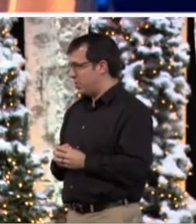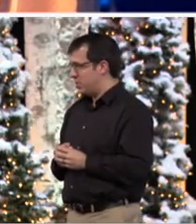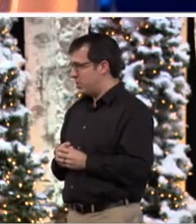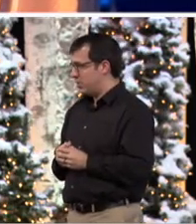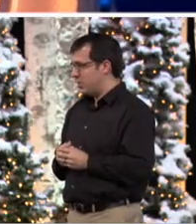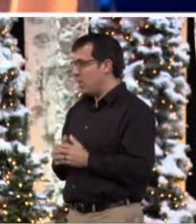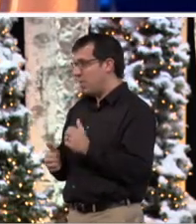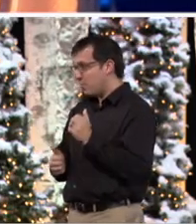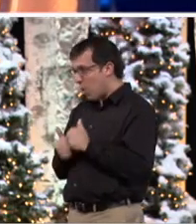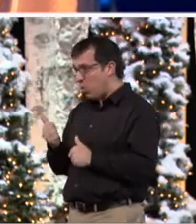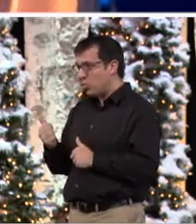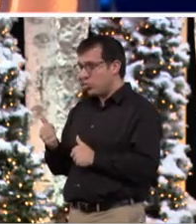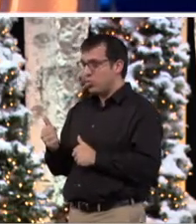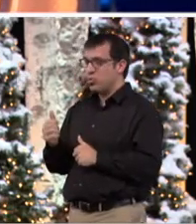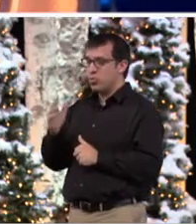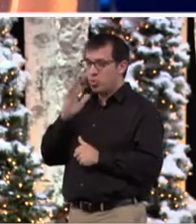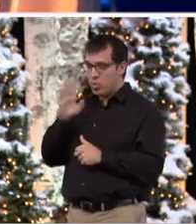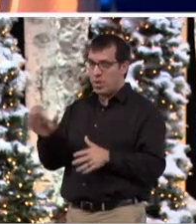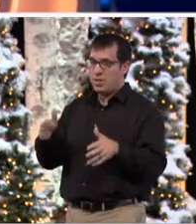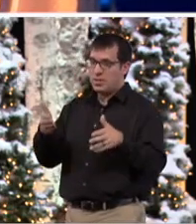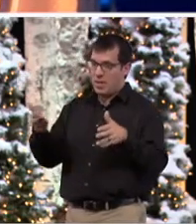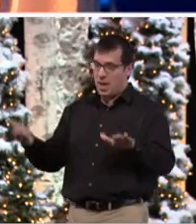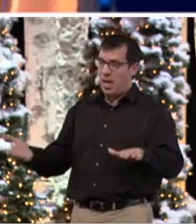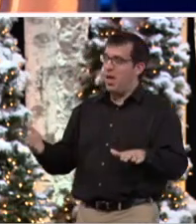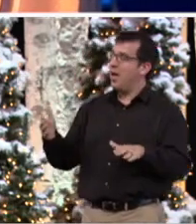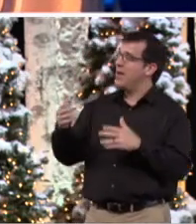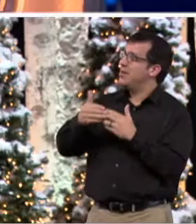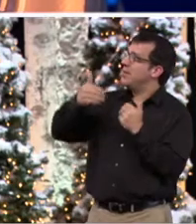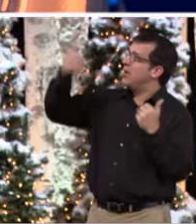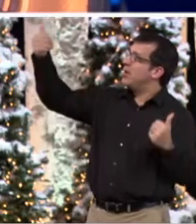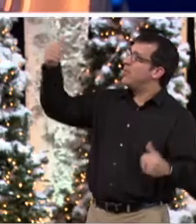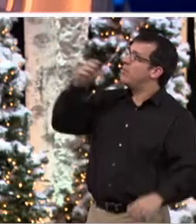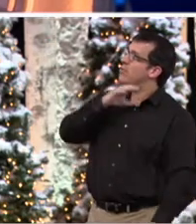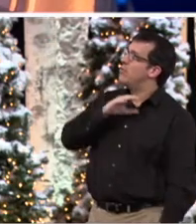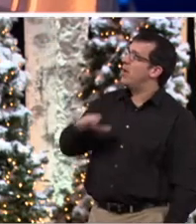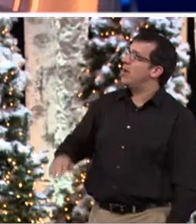And most of them will go into eternity without Christ.